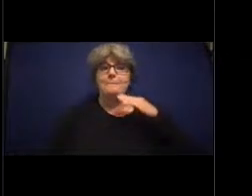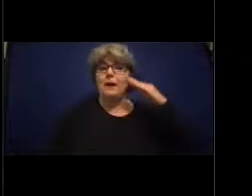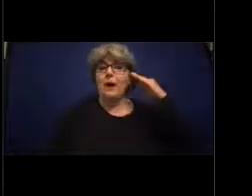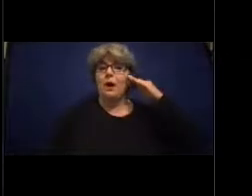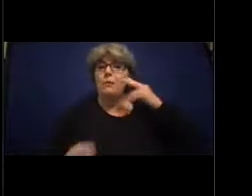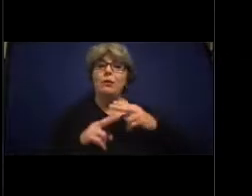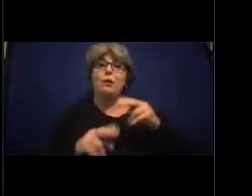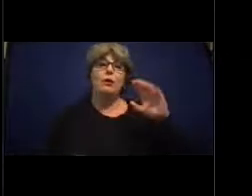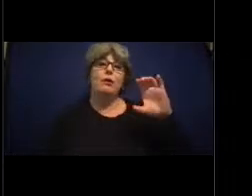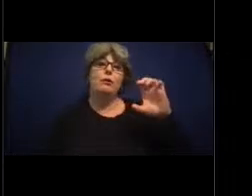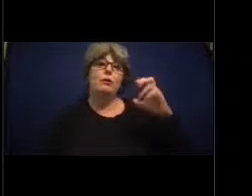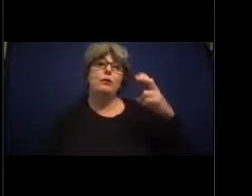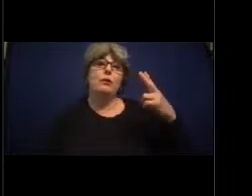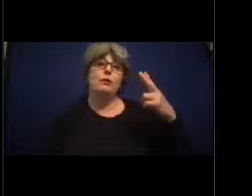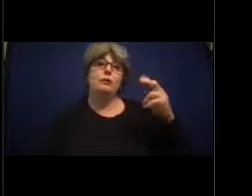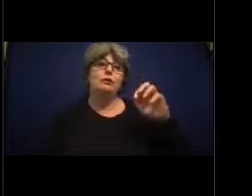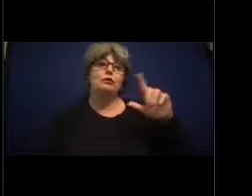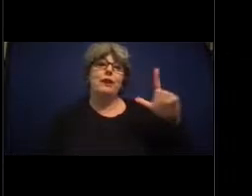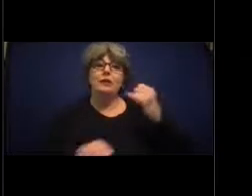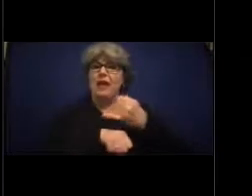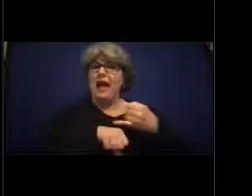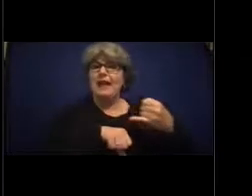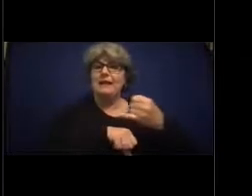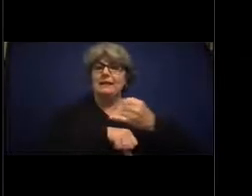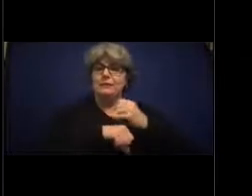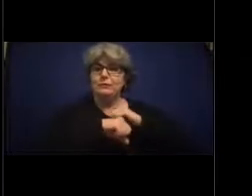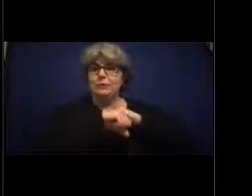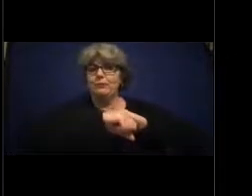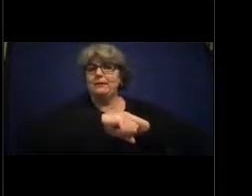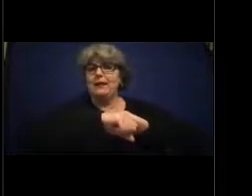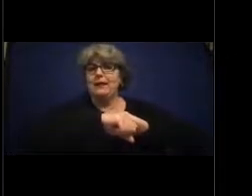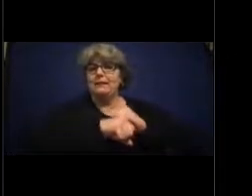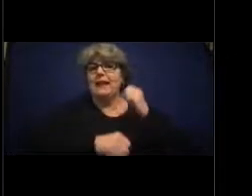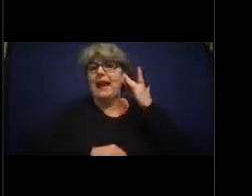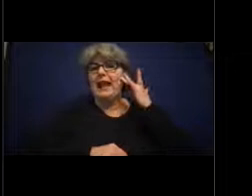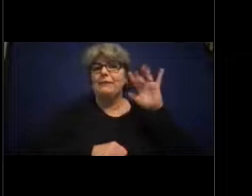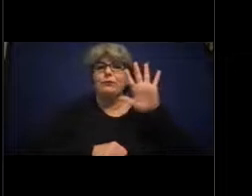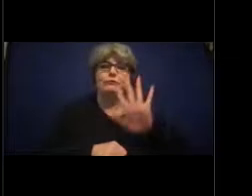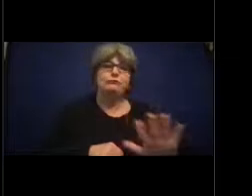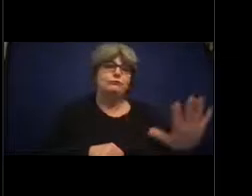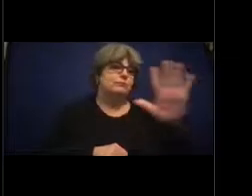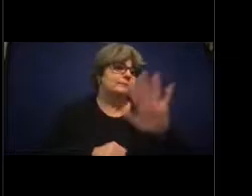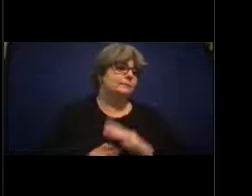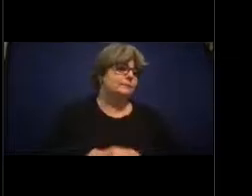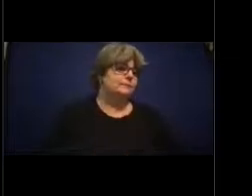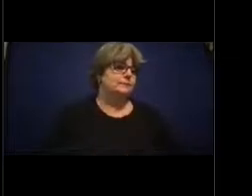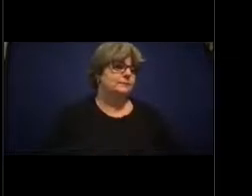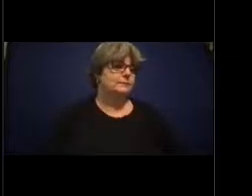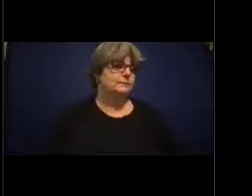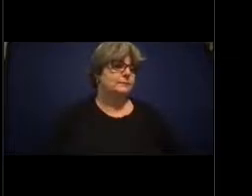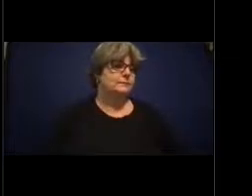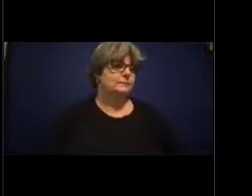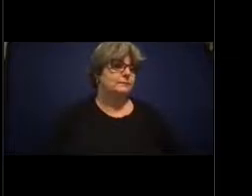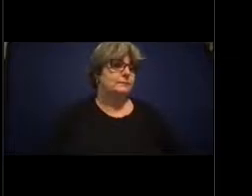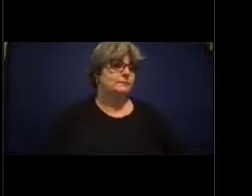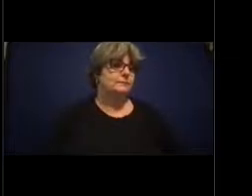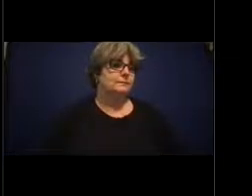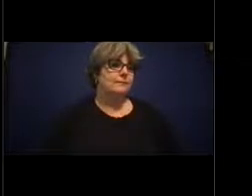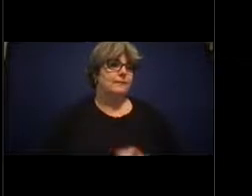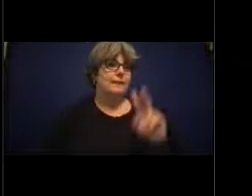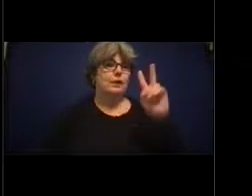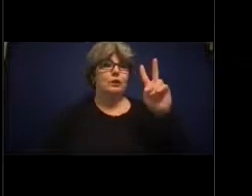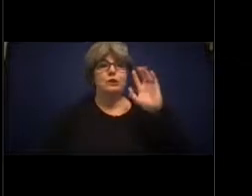National Marine Sanctuary. So we protect a number of islands off the coast of California. And I have my next slide shows two pictures we have from that area. I do